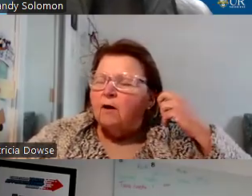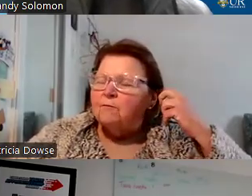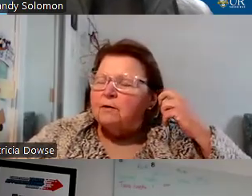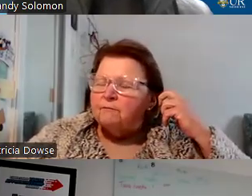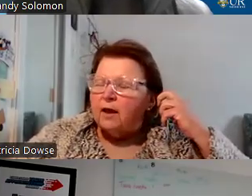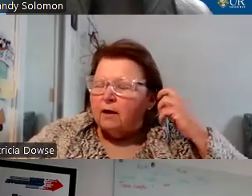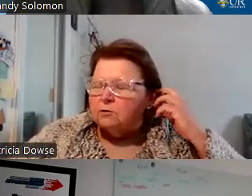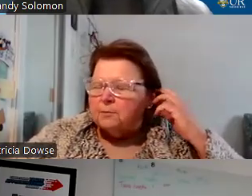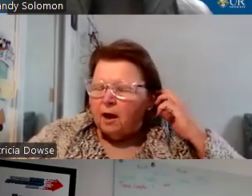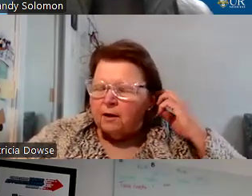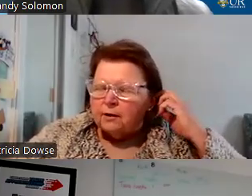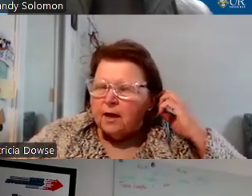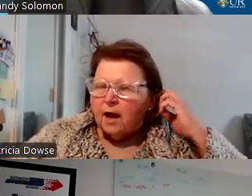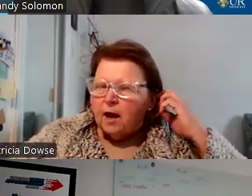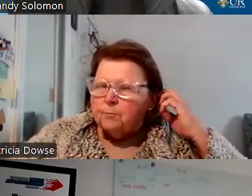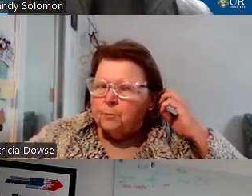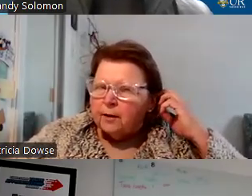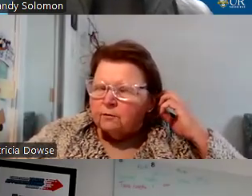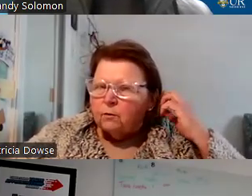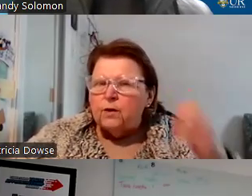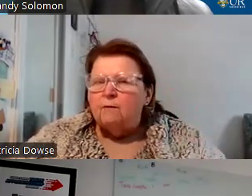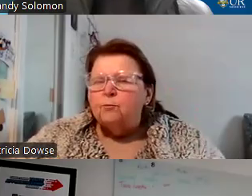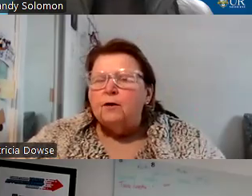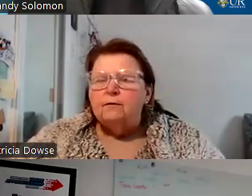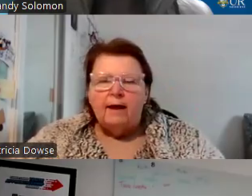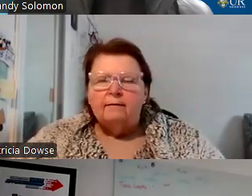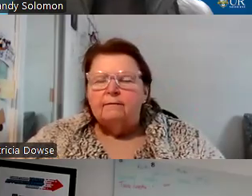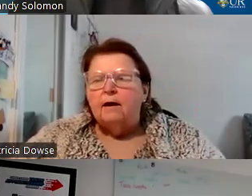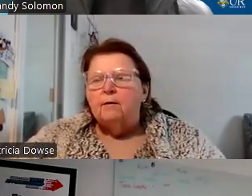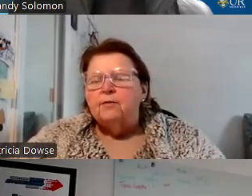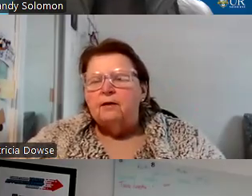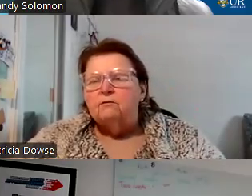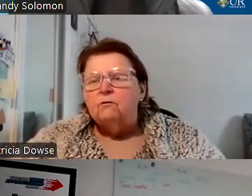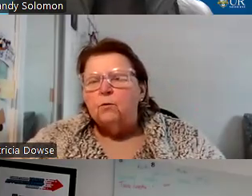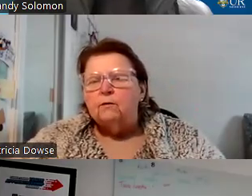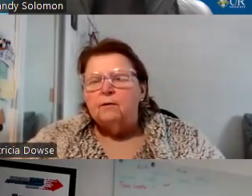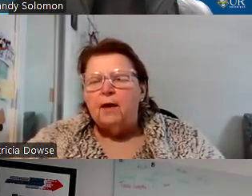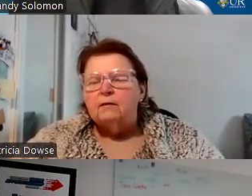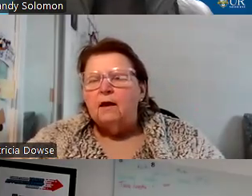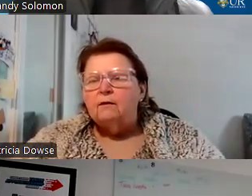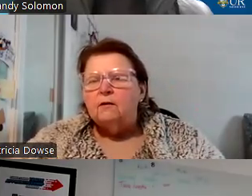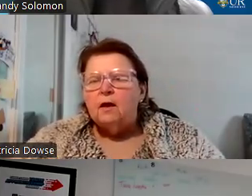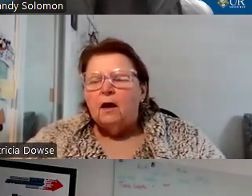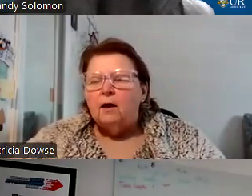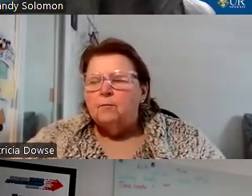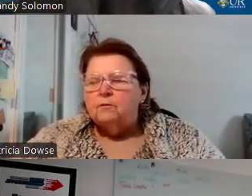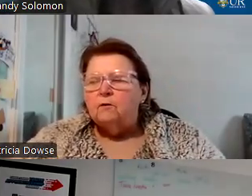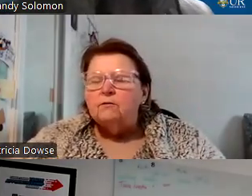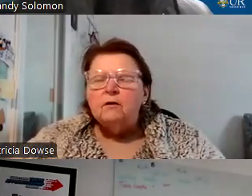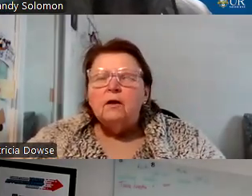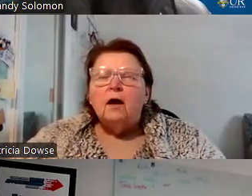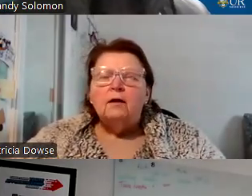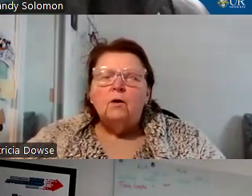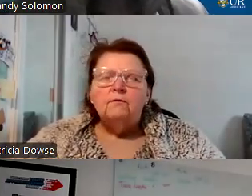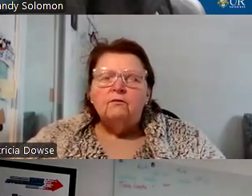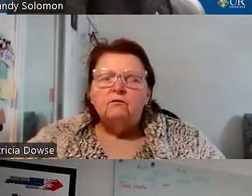and involvement and ultimate hiring. But we have broadened that thanks to the work that MACNY has